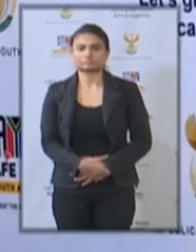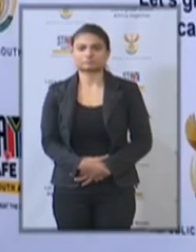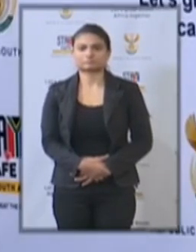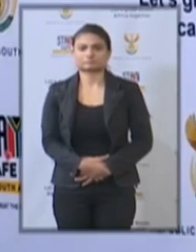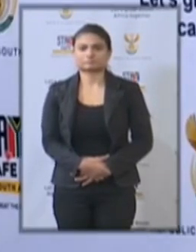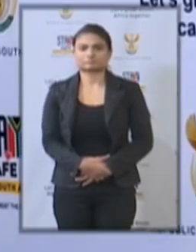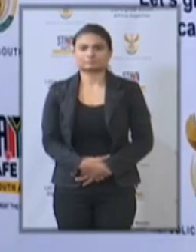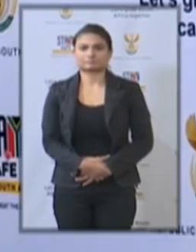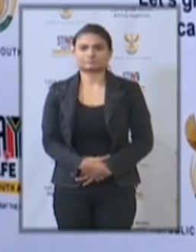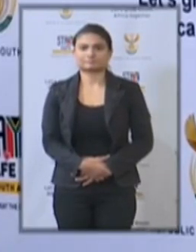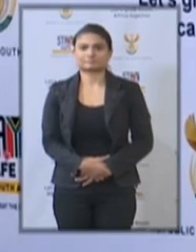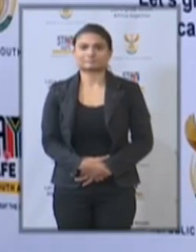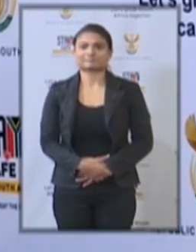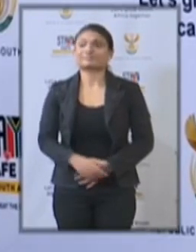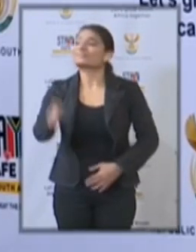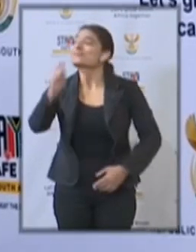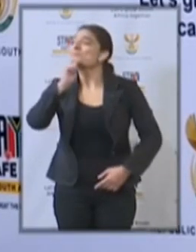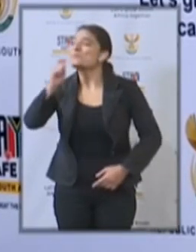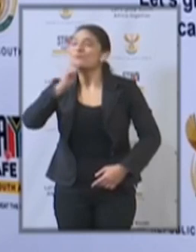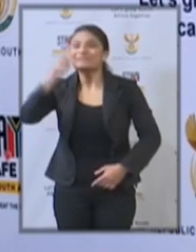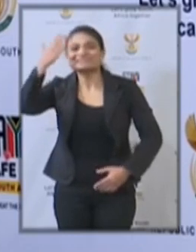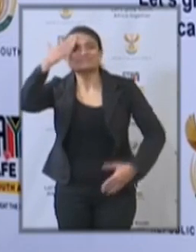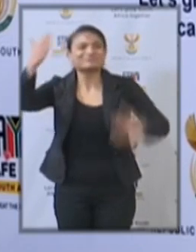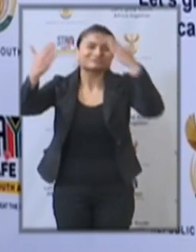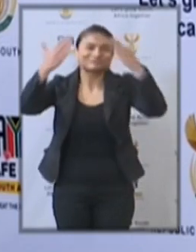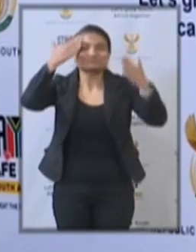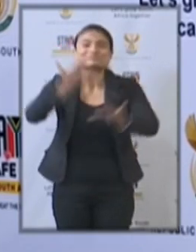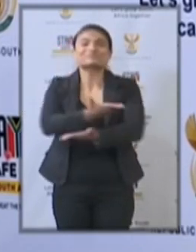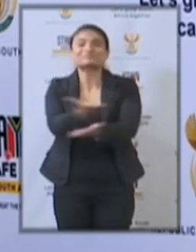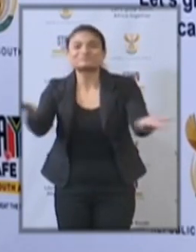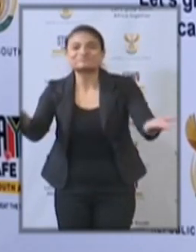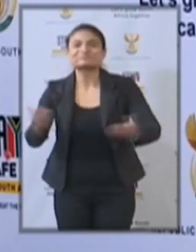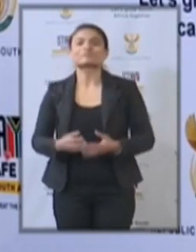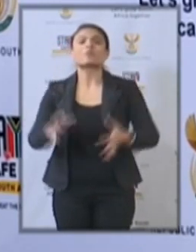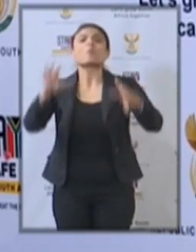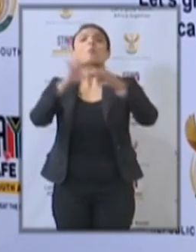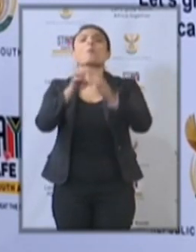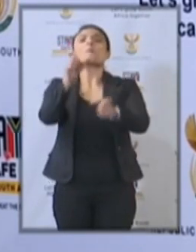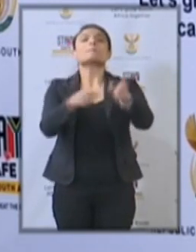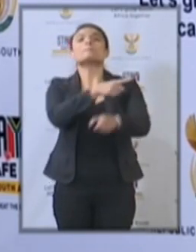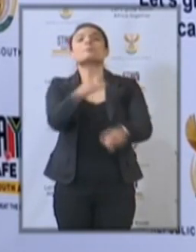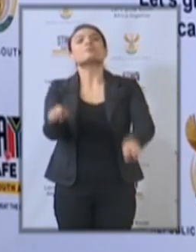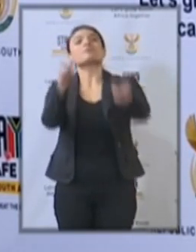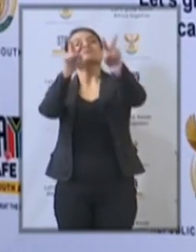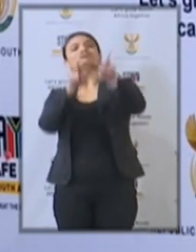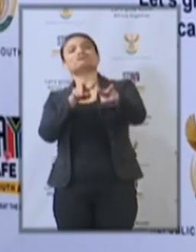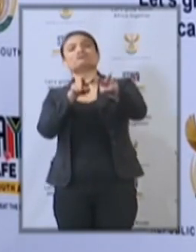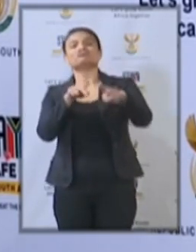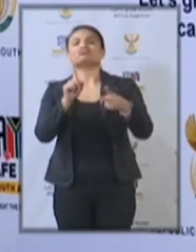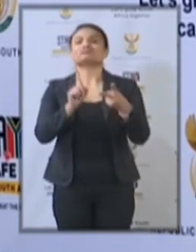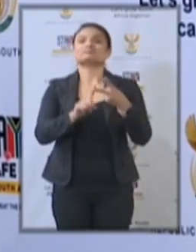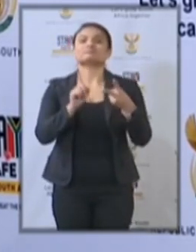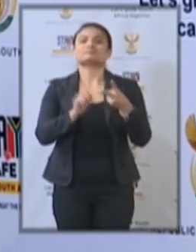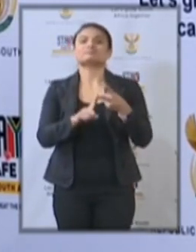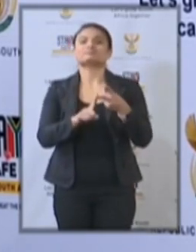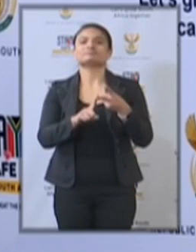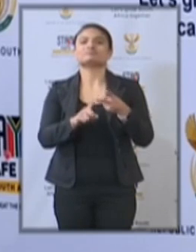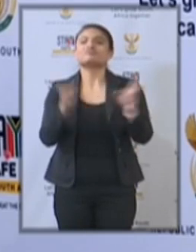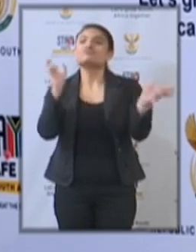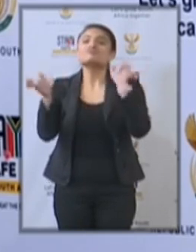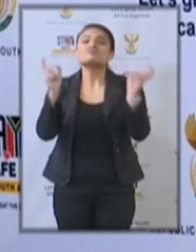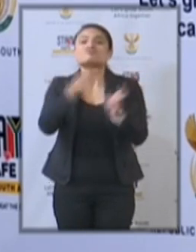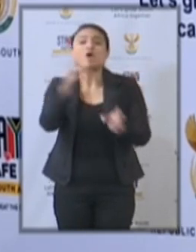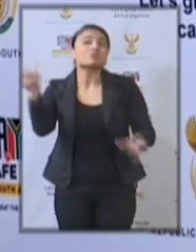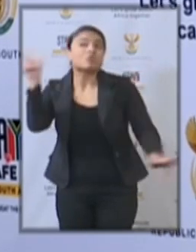Good morning to the viewers at home. Good morning also to those who are listening on the radio.